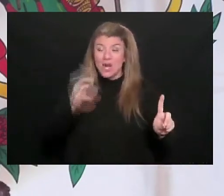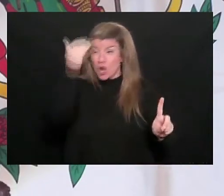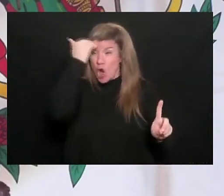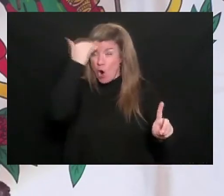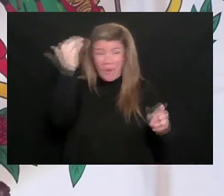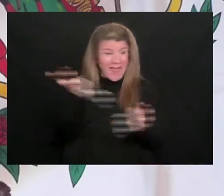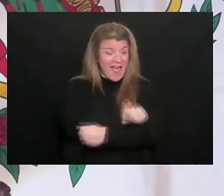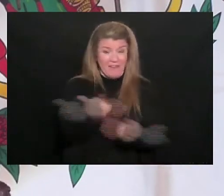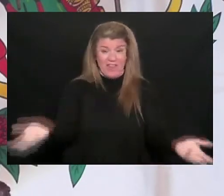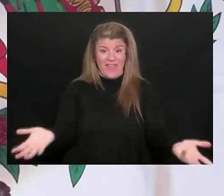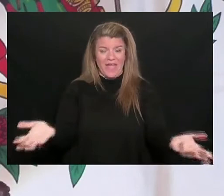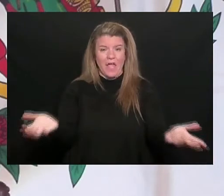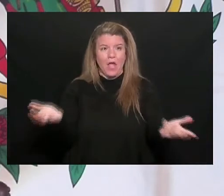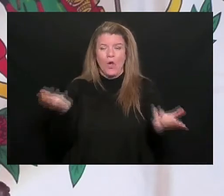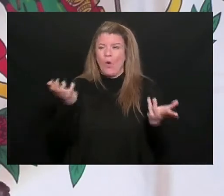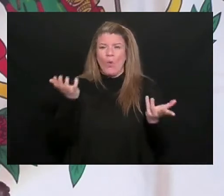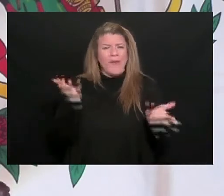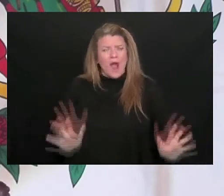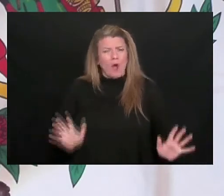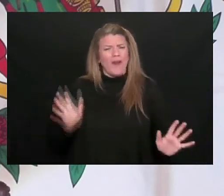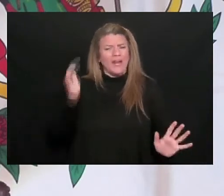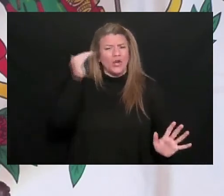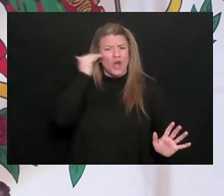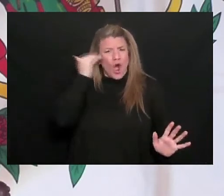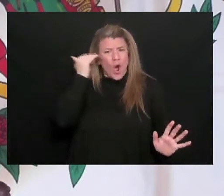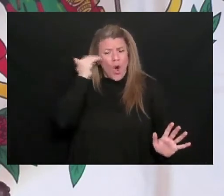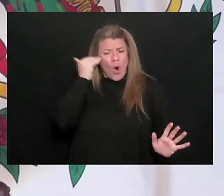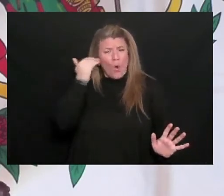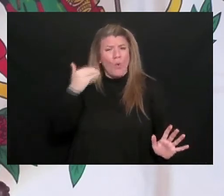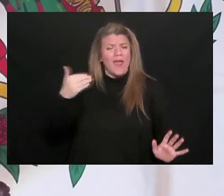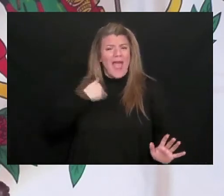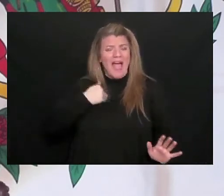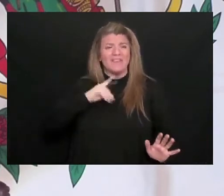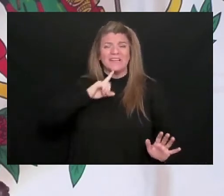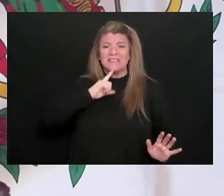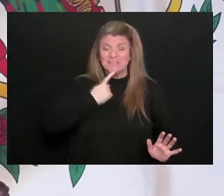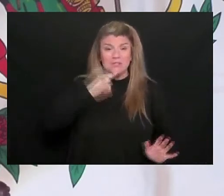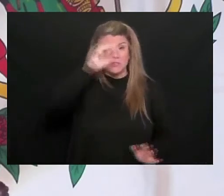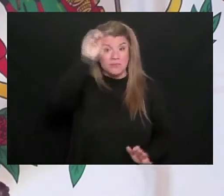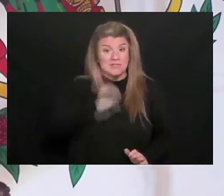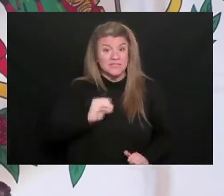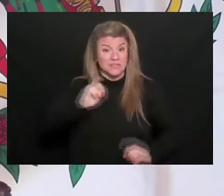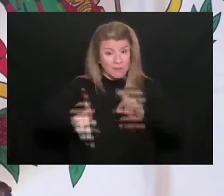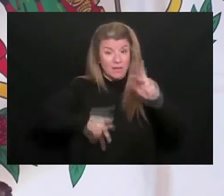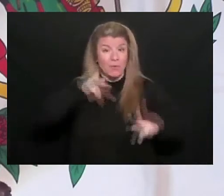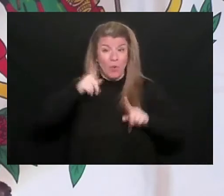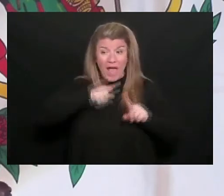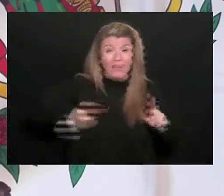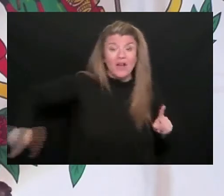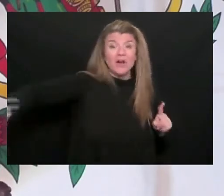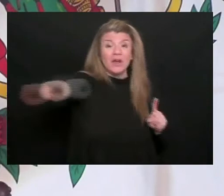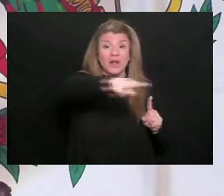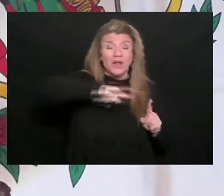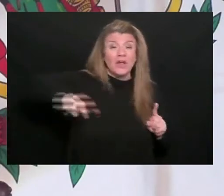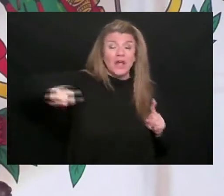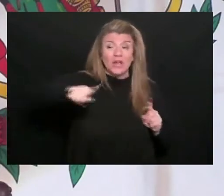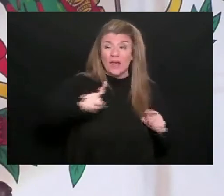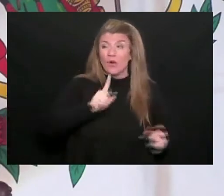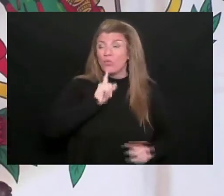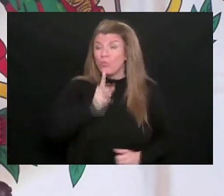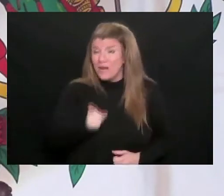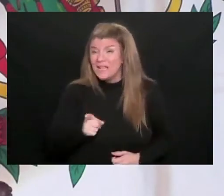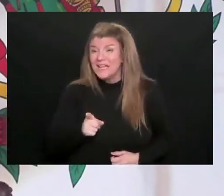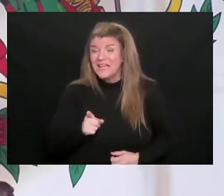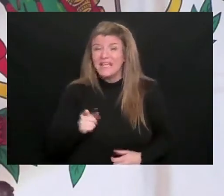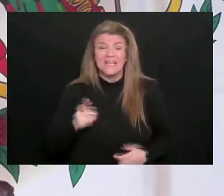we've always known that there is a significant percentage of our people out there that are really,